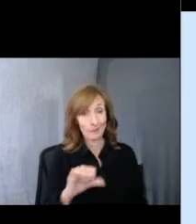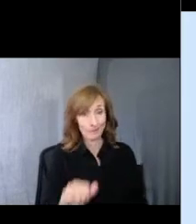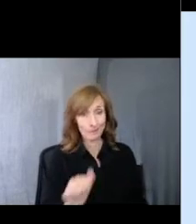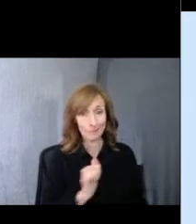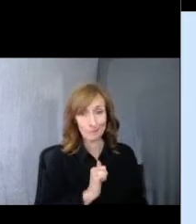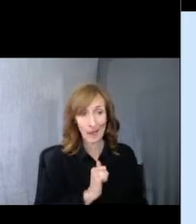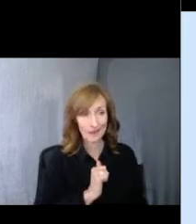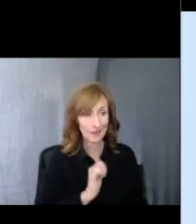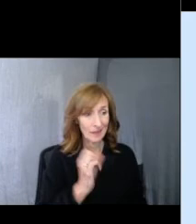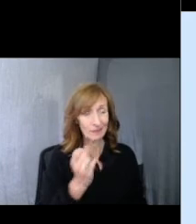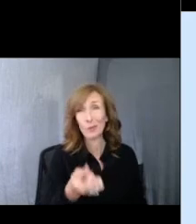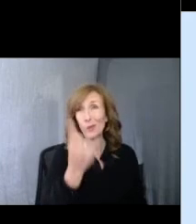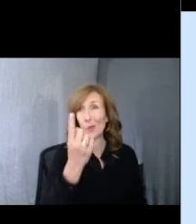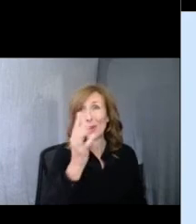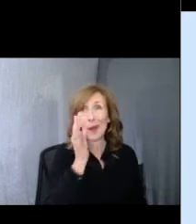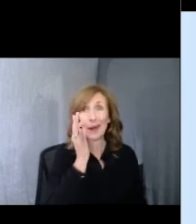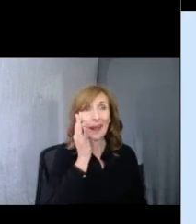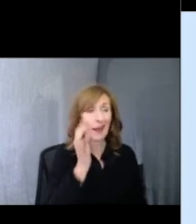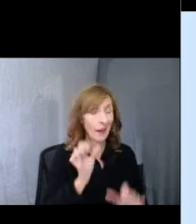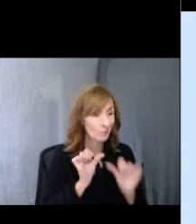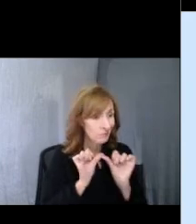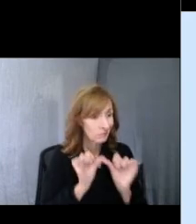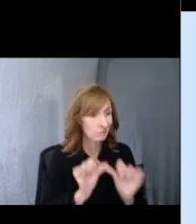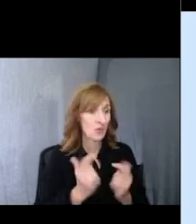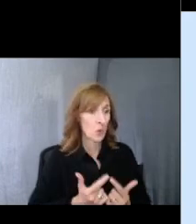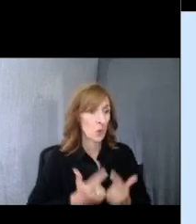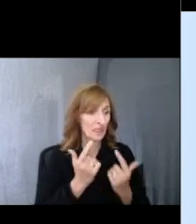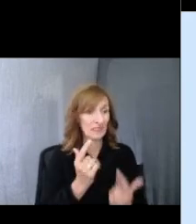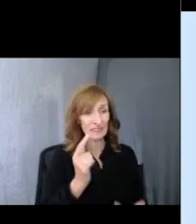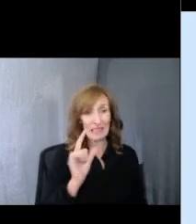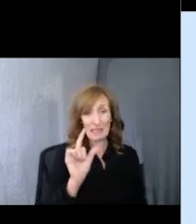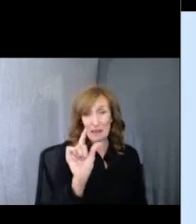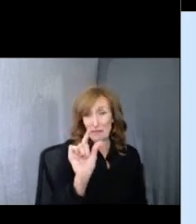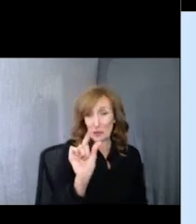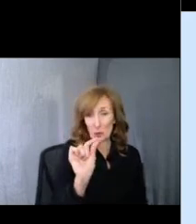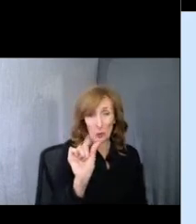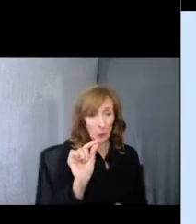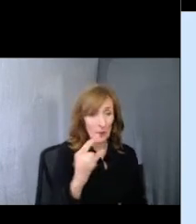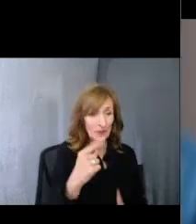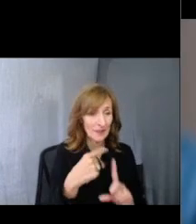cat that lived to 20 years and a little bit older.